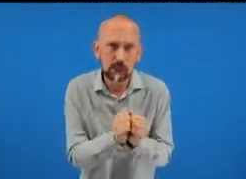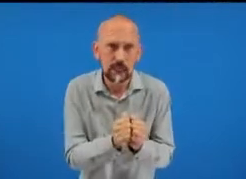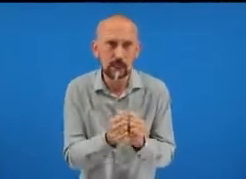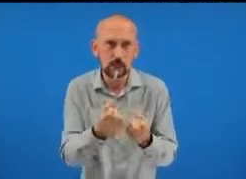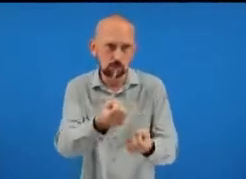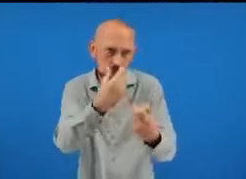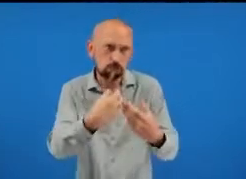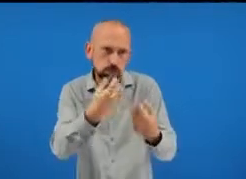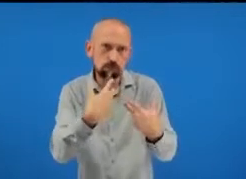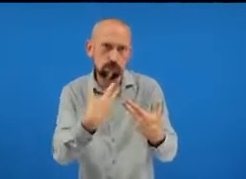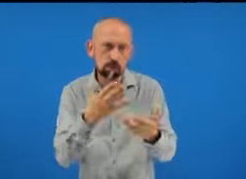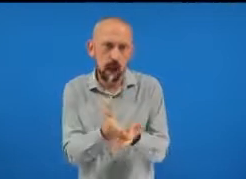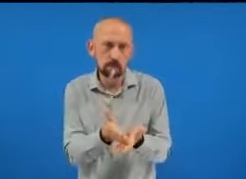me.